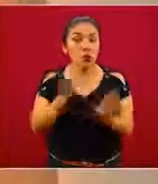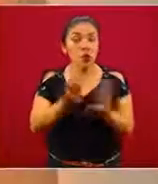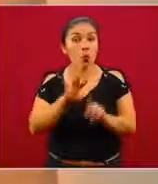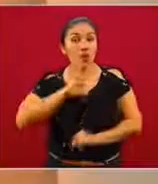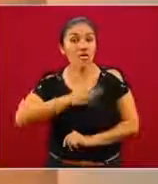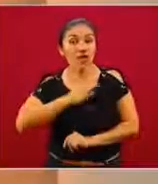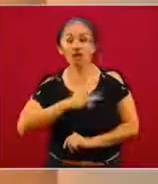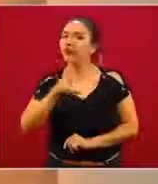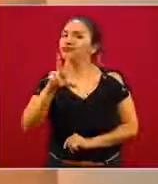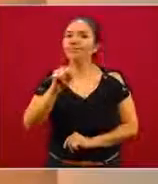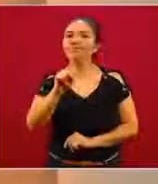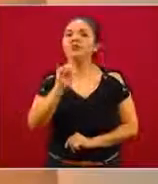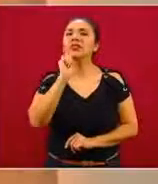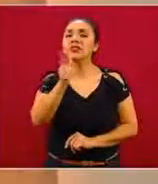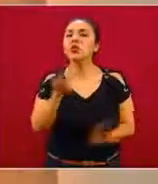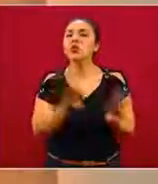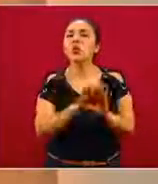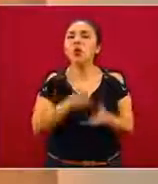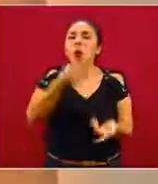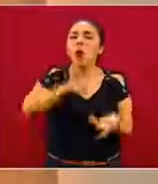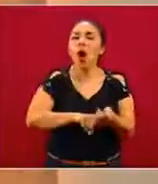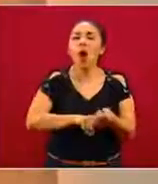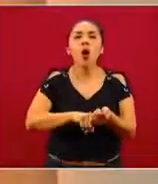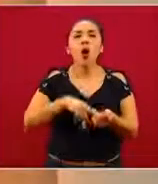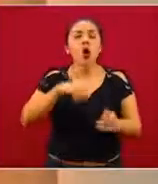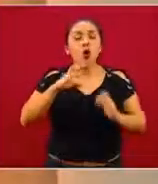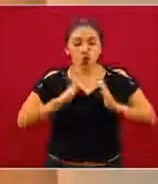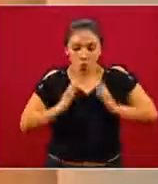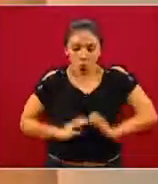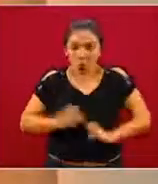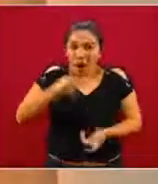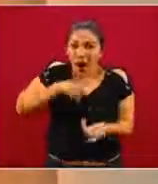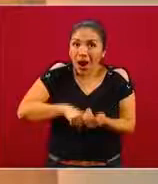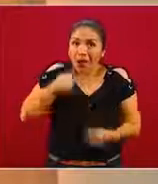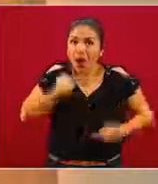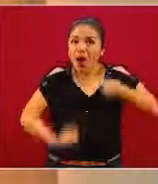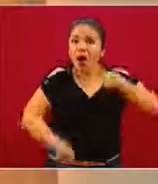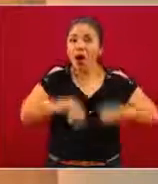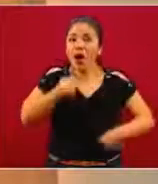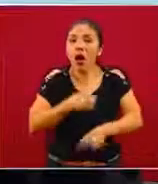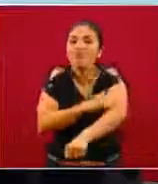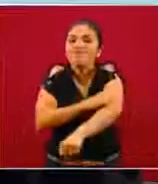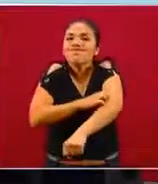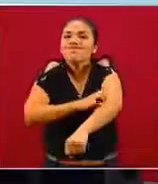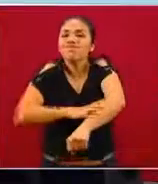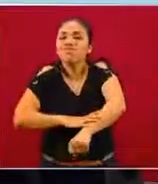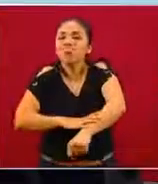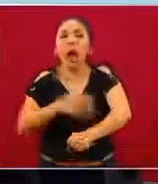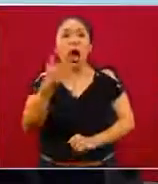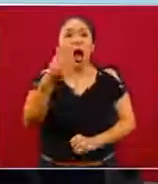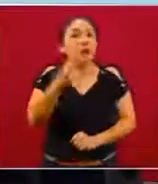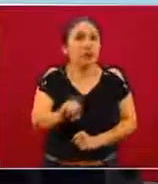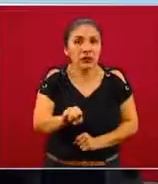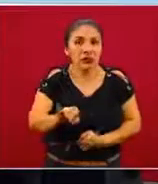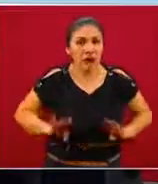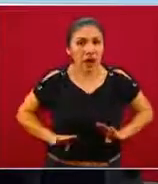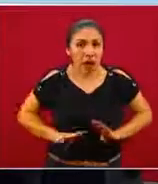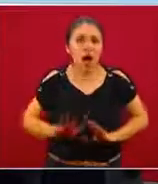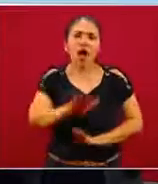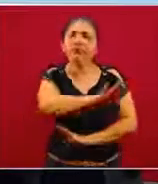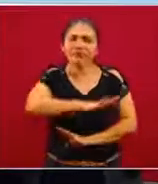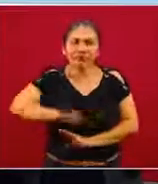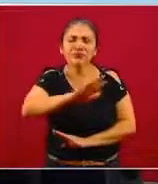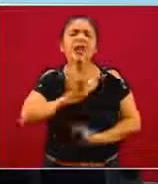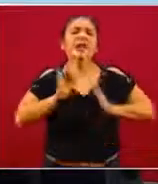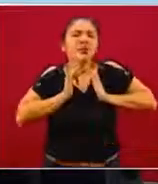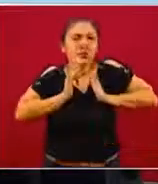It's not really exactly from the virus, but it's an inflammatory response of the body itself reacting